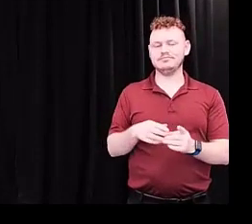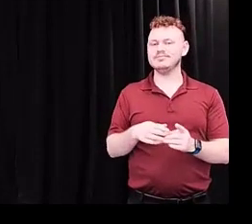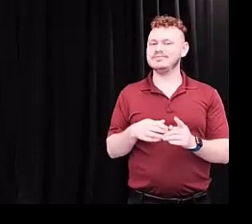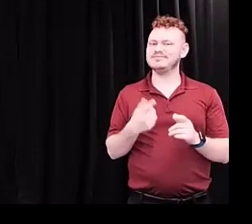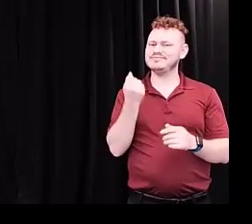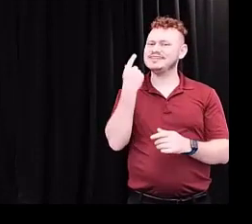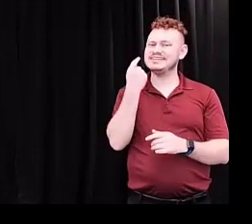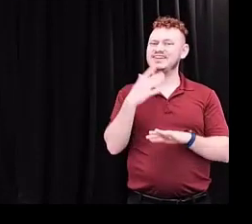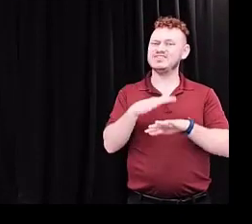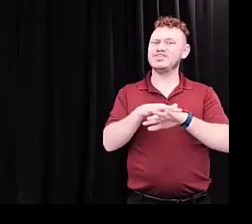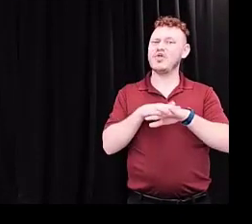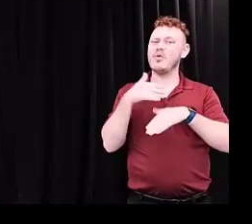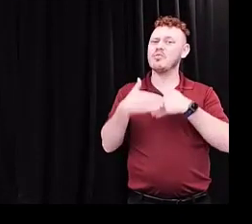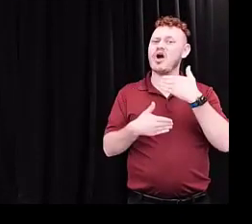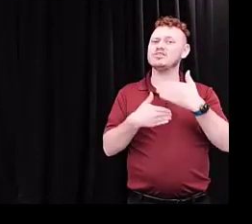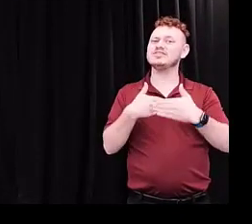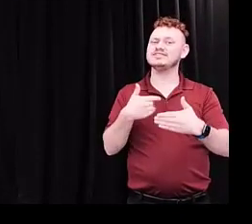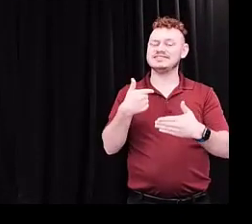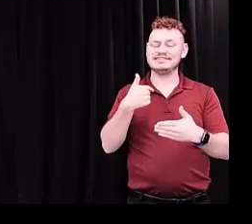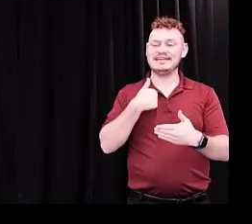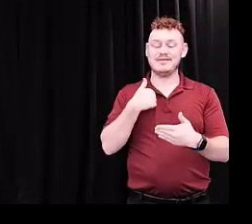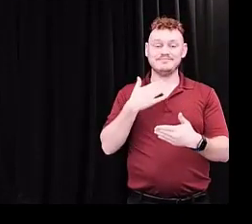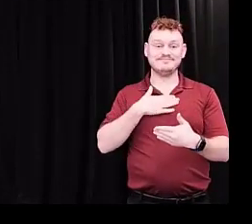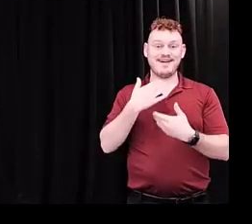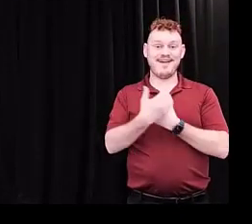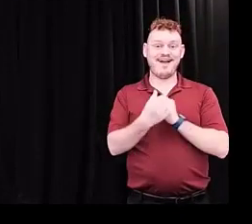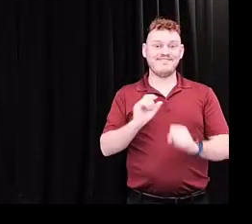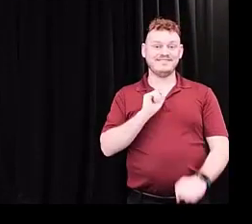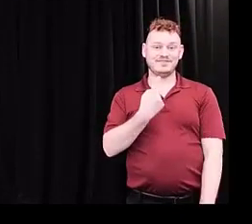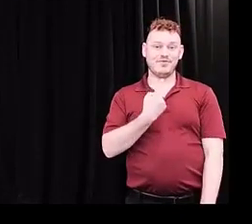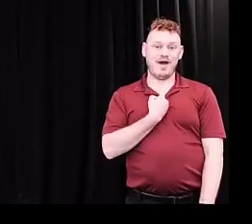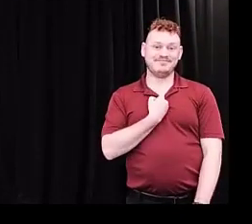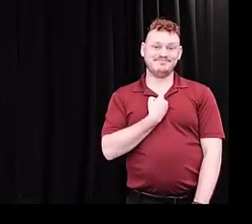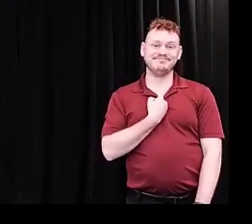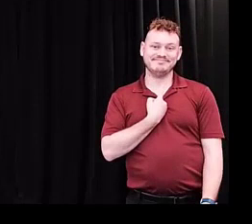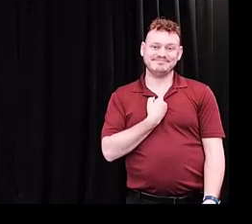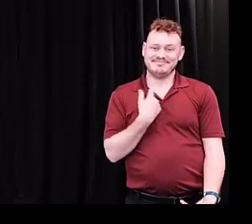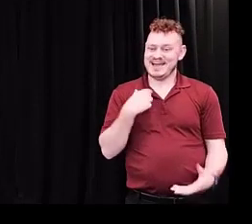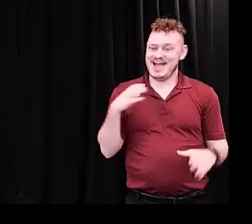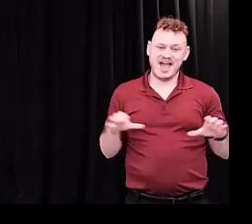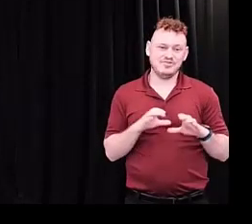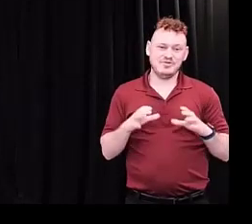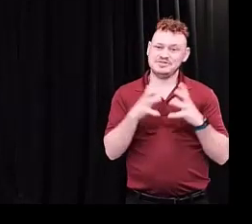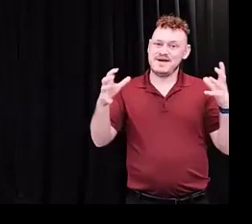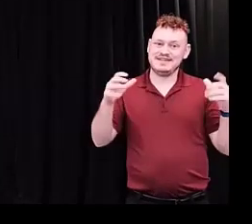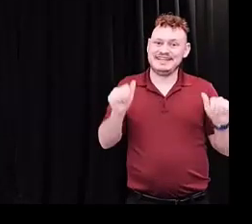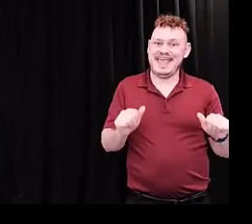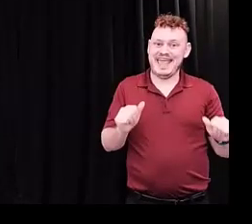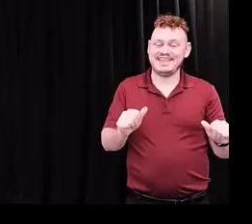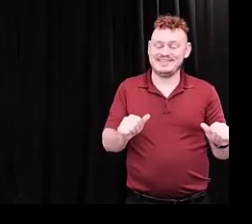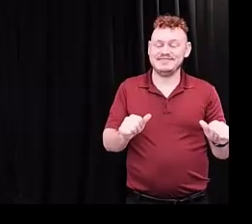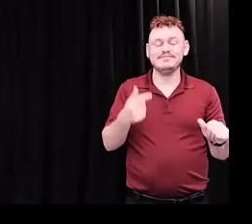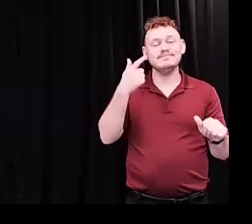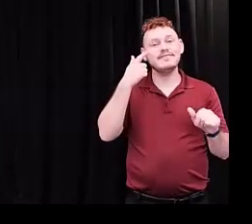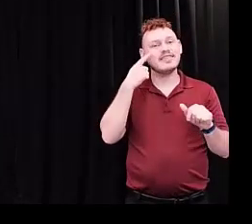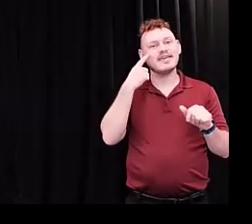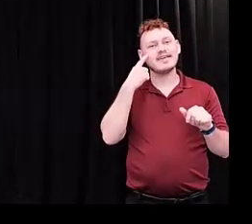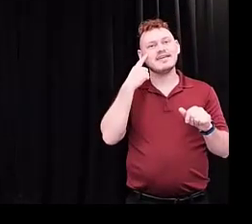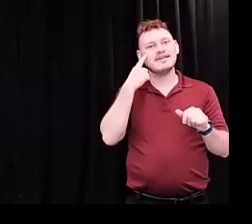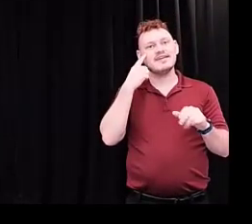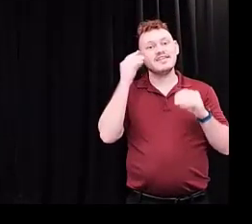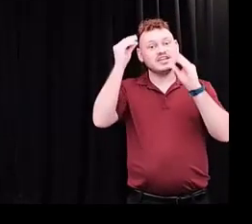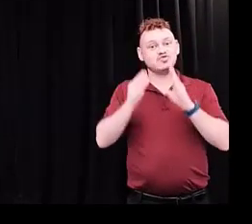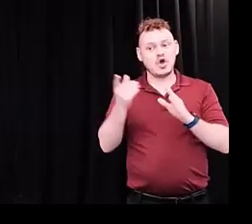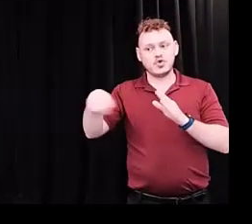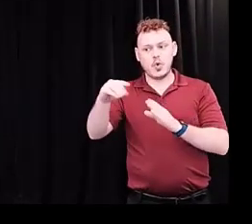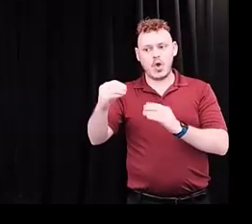slow process, and I'm an office of one. So we do as much as we can, but I think the instructors who are inspired